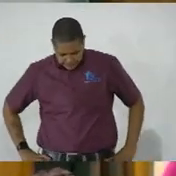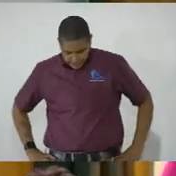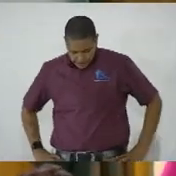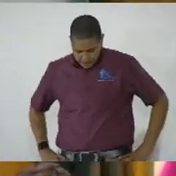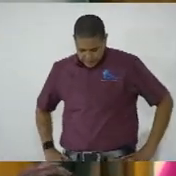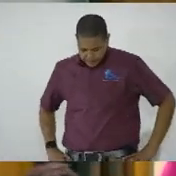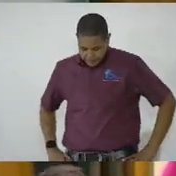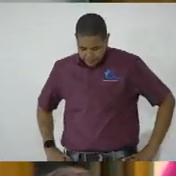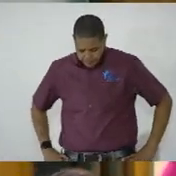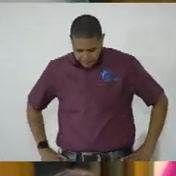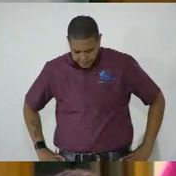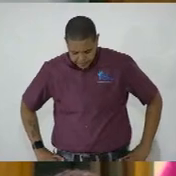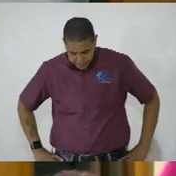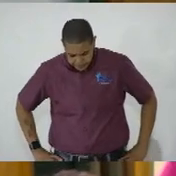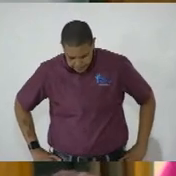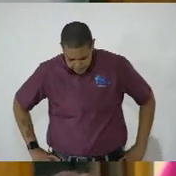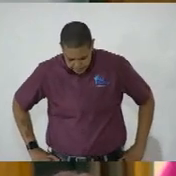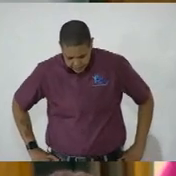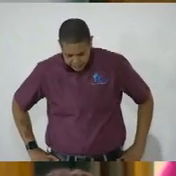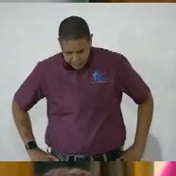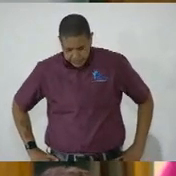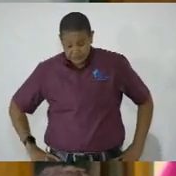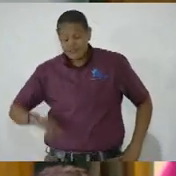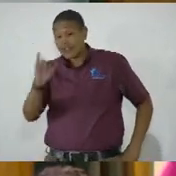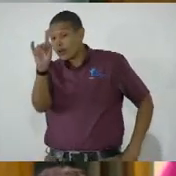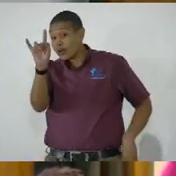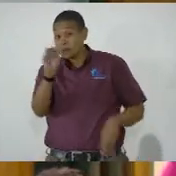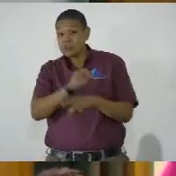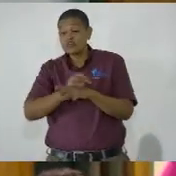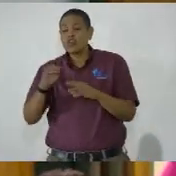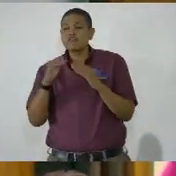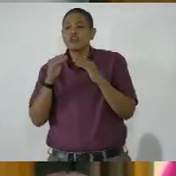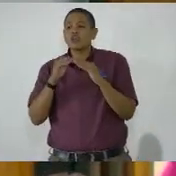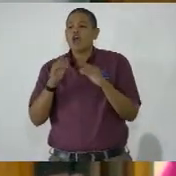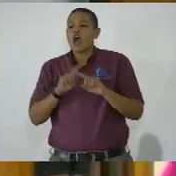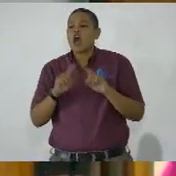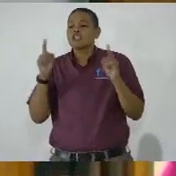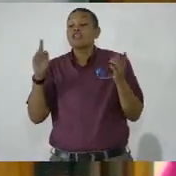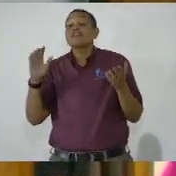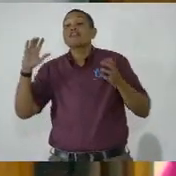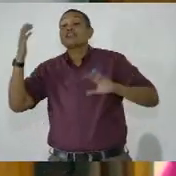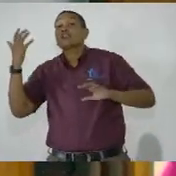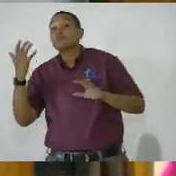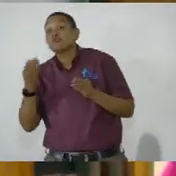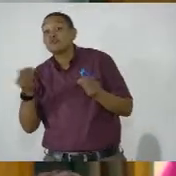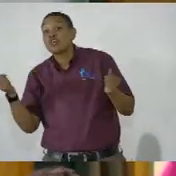This is where, Madam Speaker, the Ministry of Justice alternative